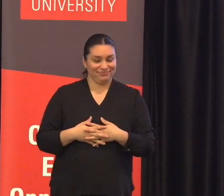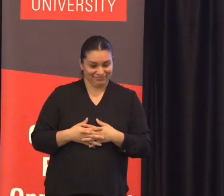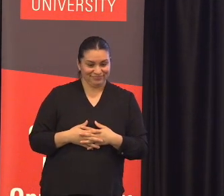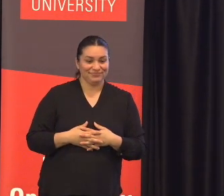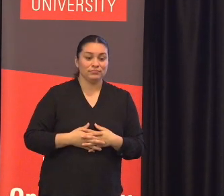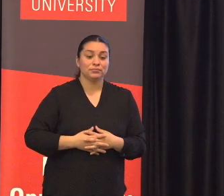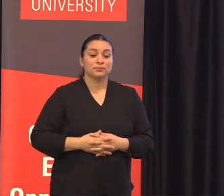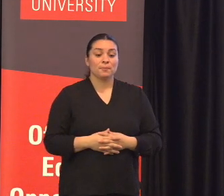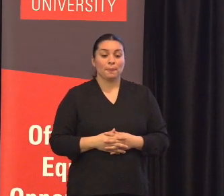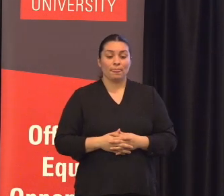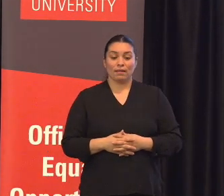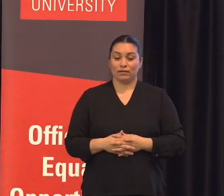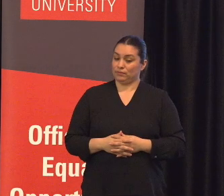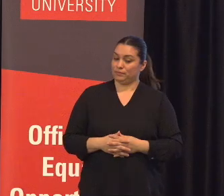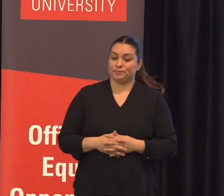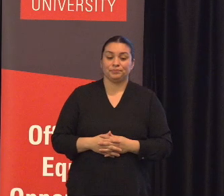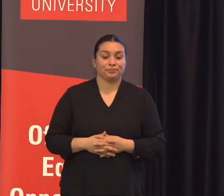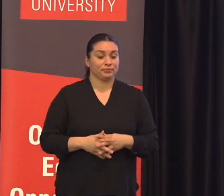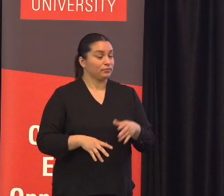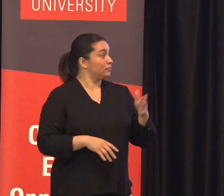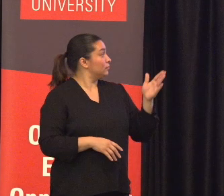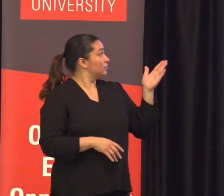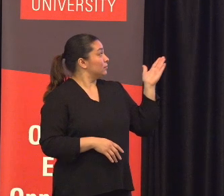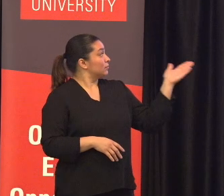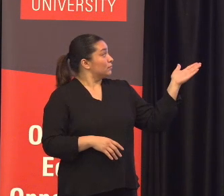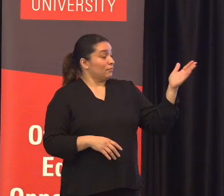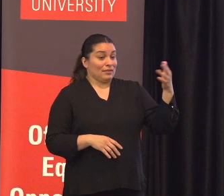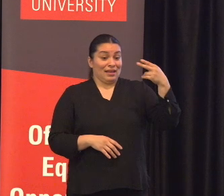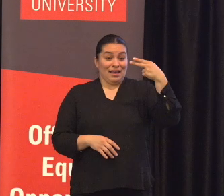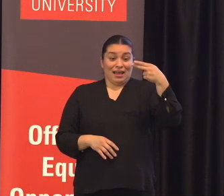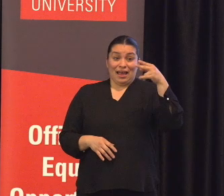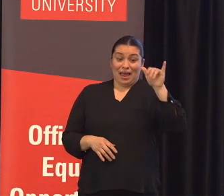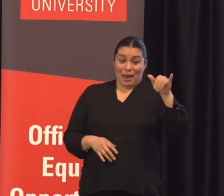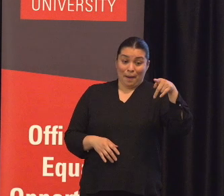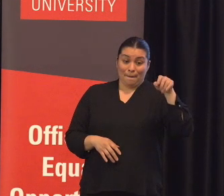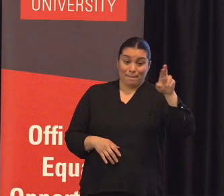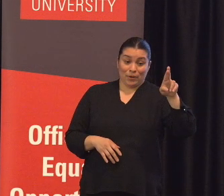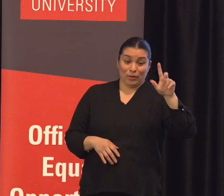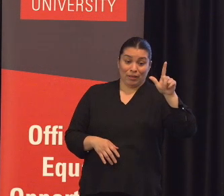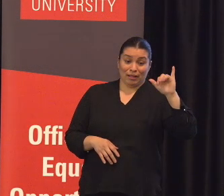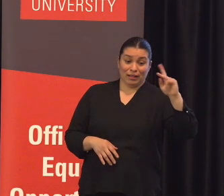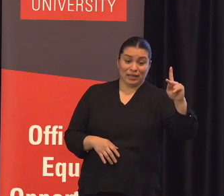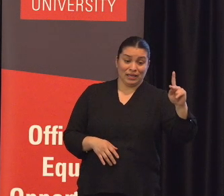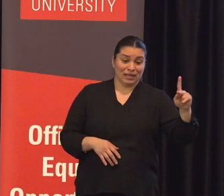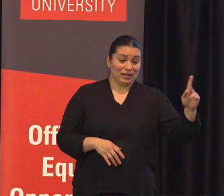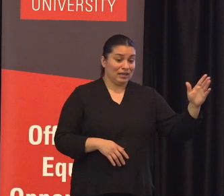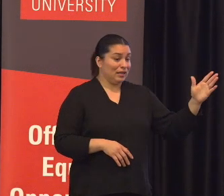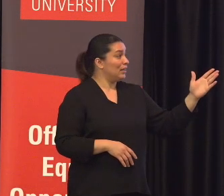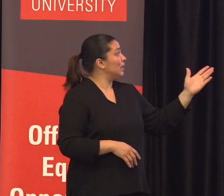Please, oh please, do not paste an entire URL into anything.